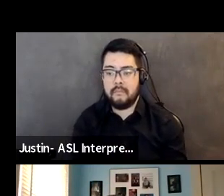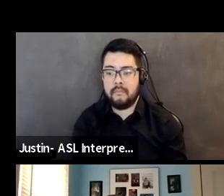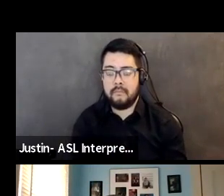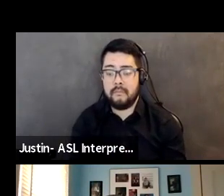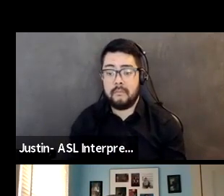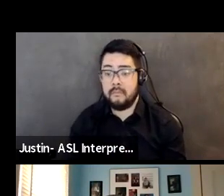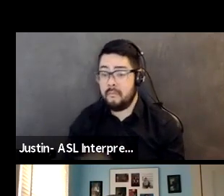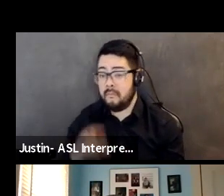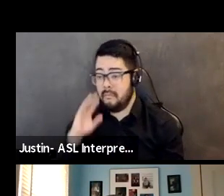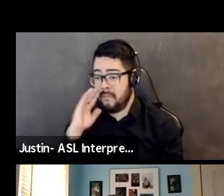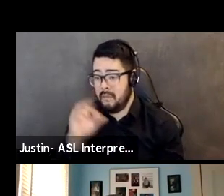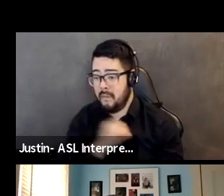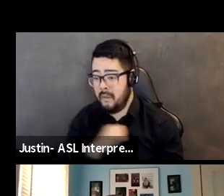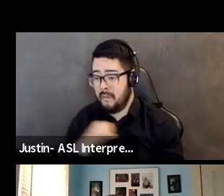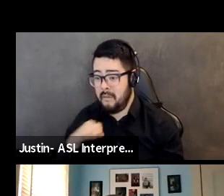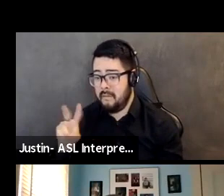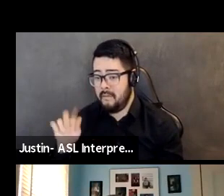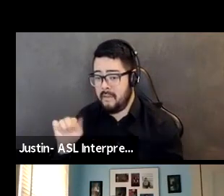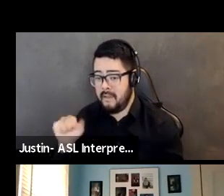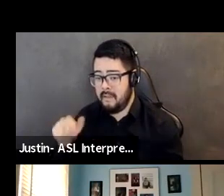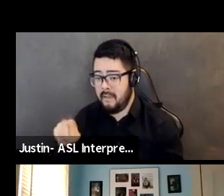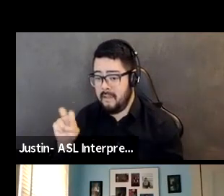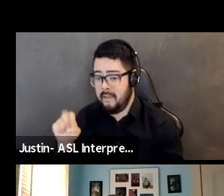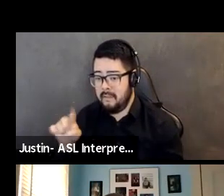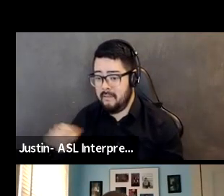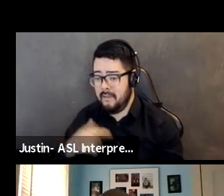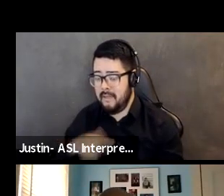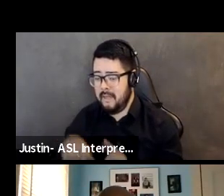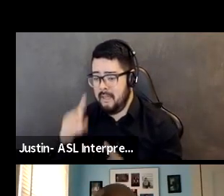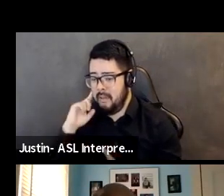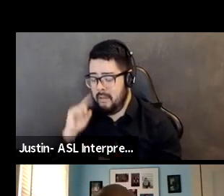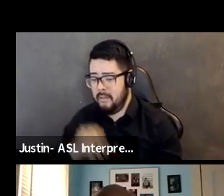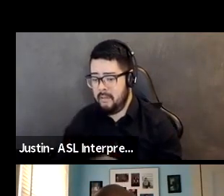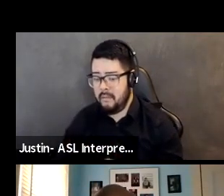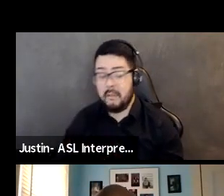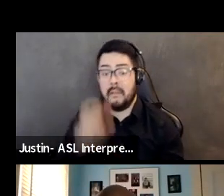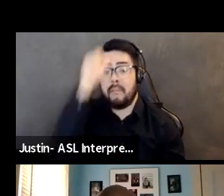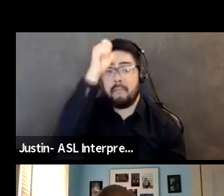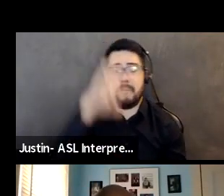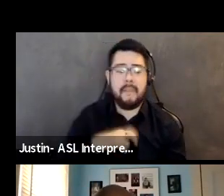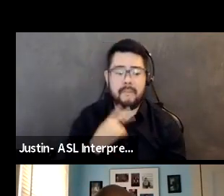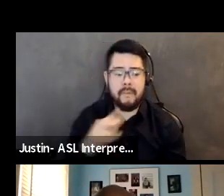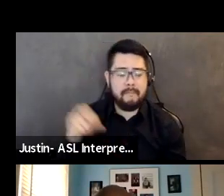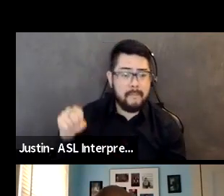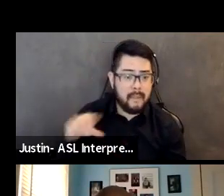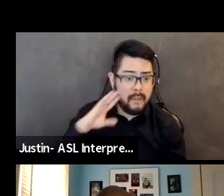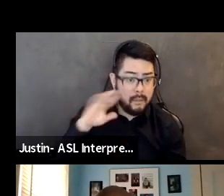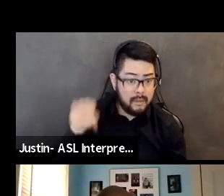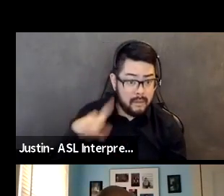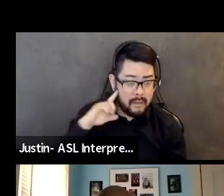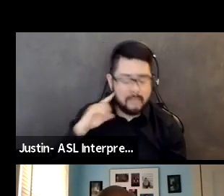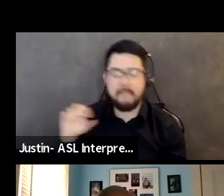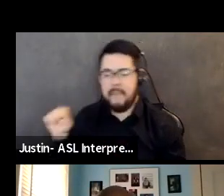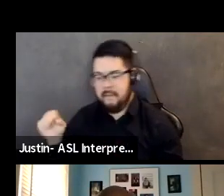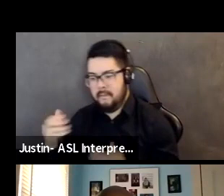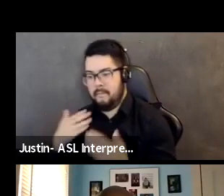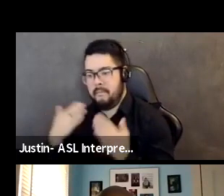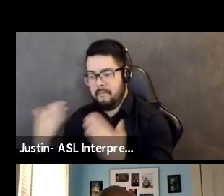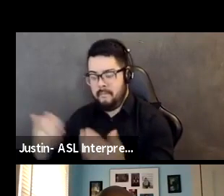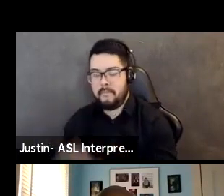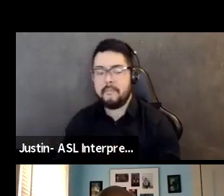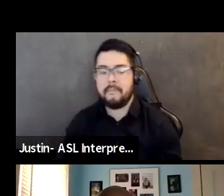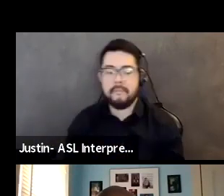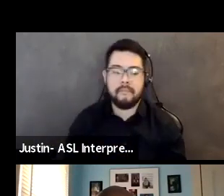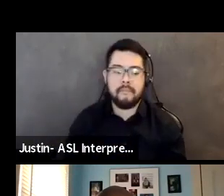alderman vasquez please unmute yeah hello can you hear me yes we can hear you alderman please